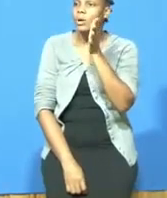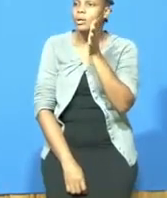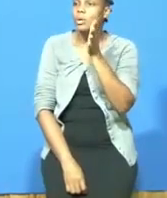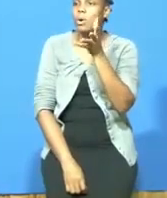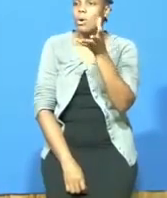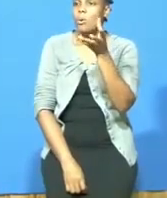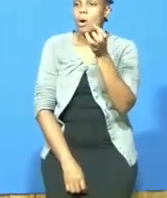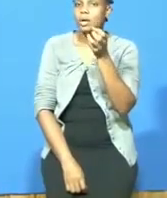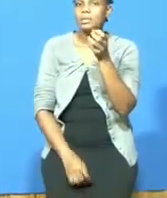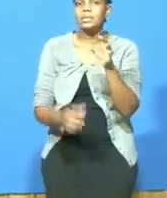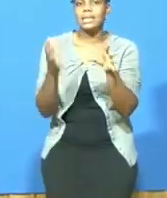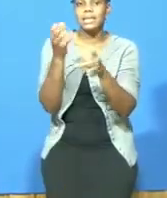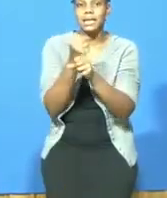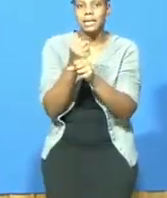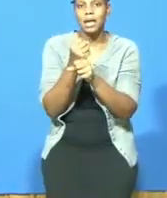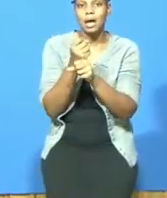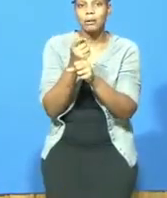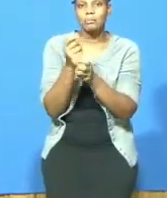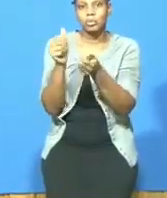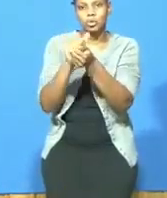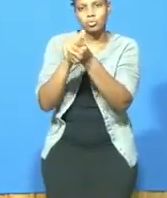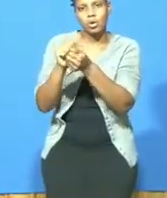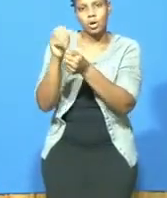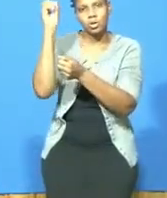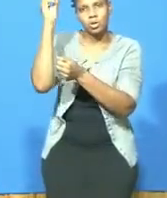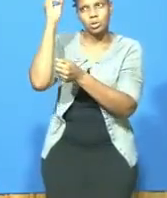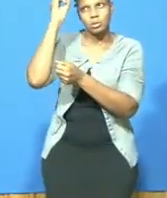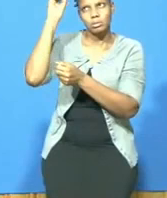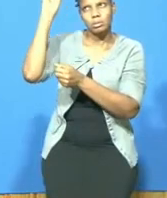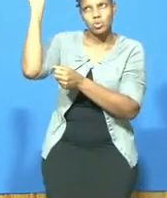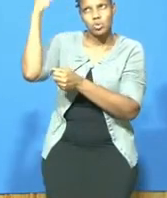of the sun, watch me now.